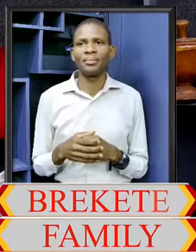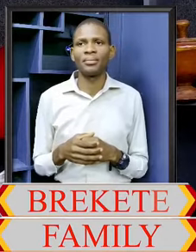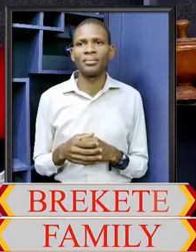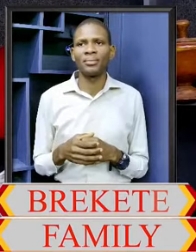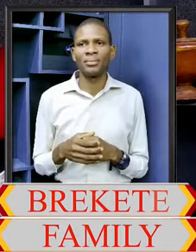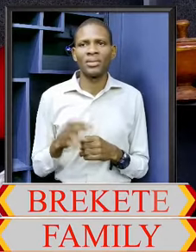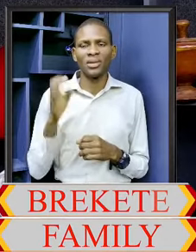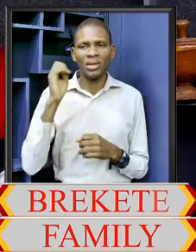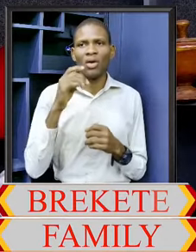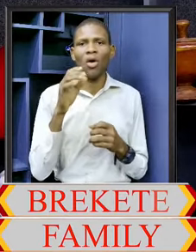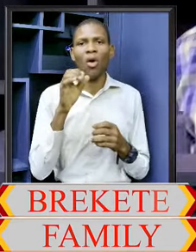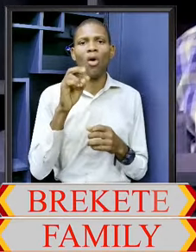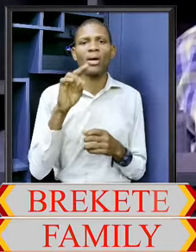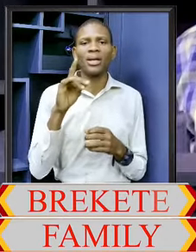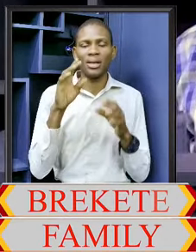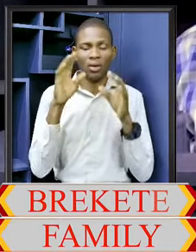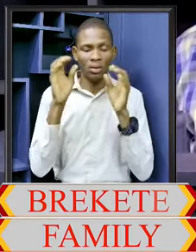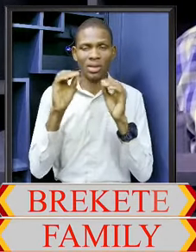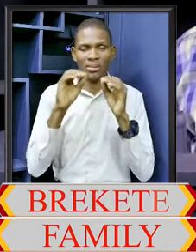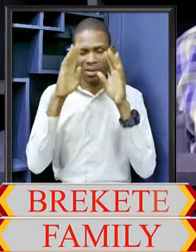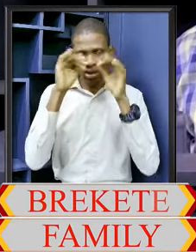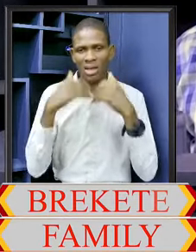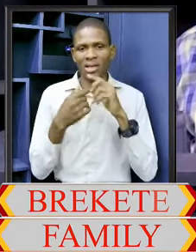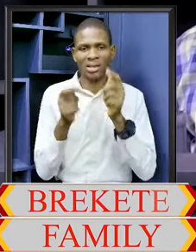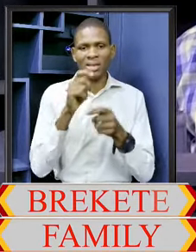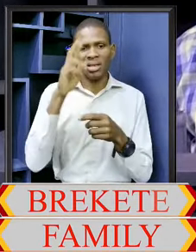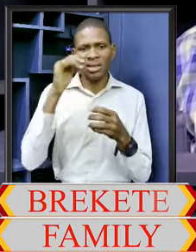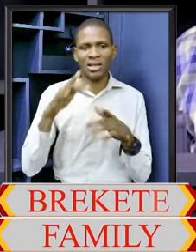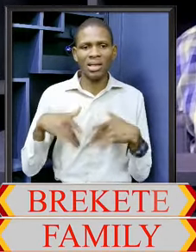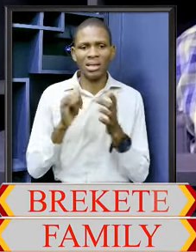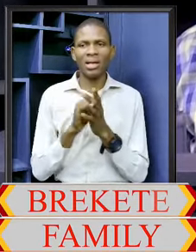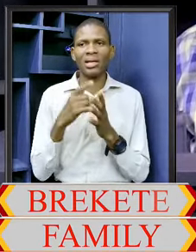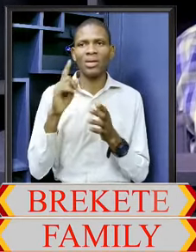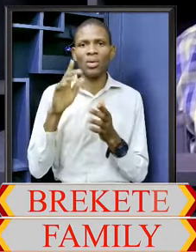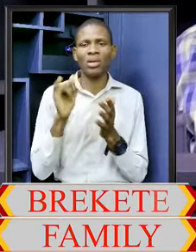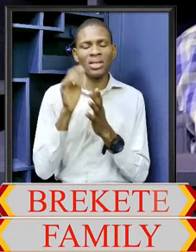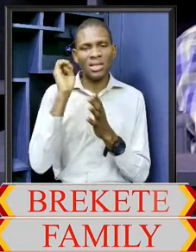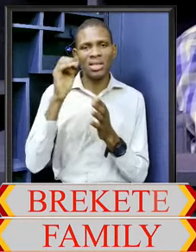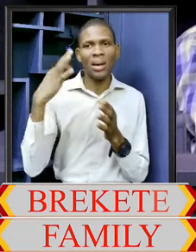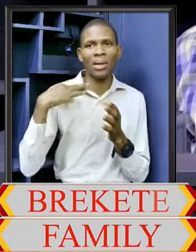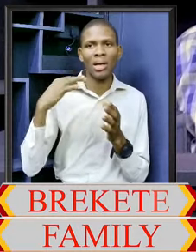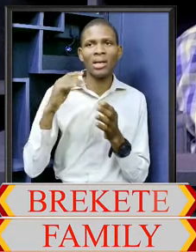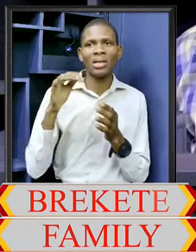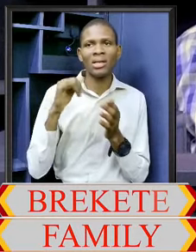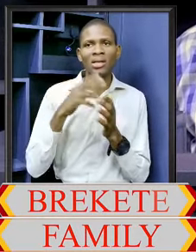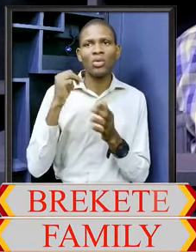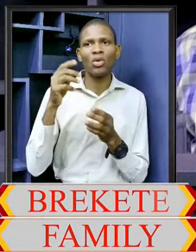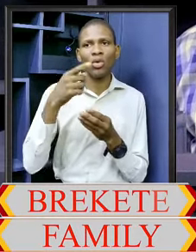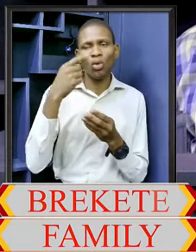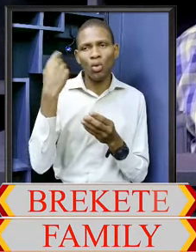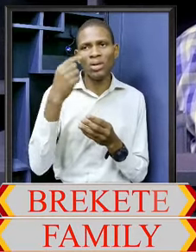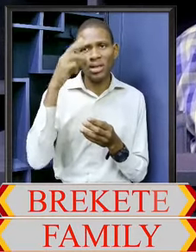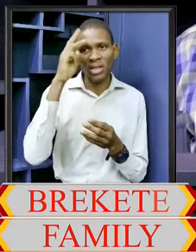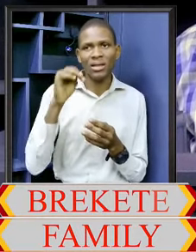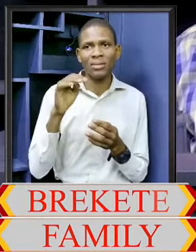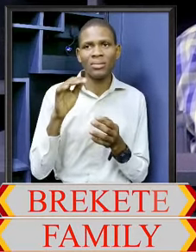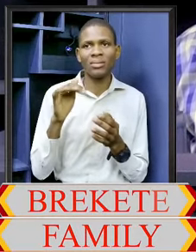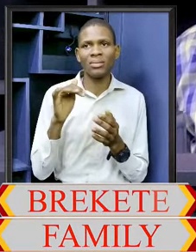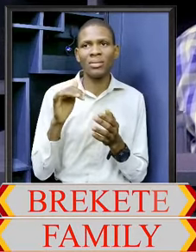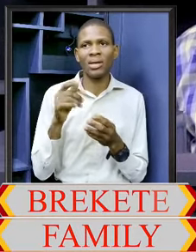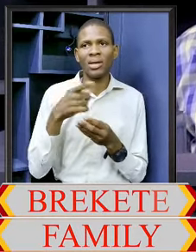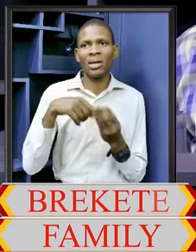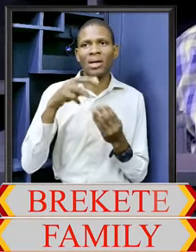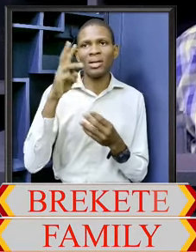He said ordinary president has changed his life. That the one way he applied, not only him, around them, there in Southern